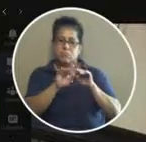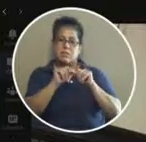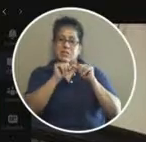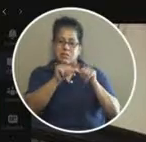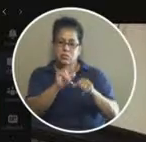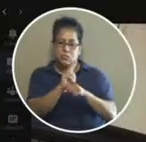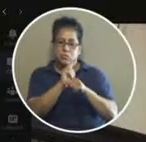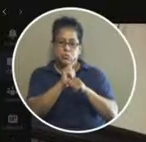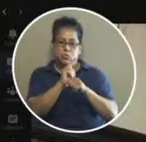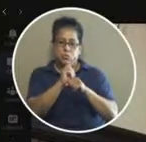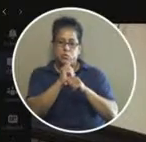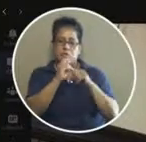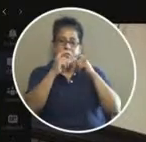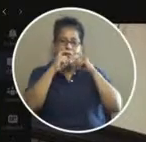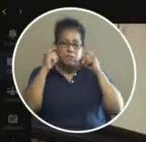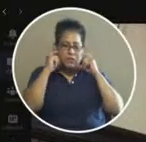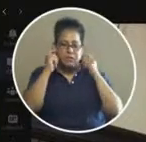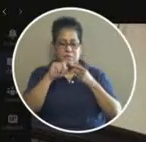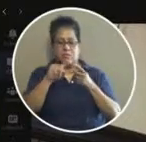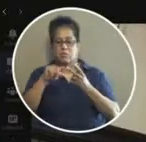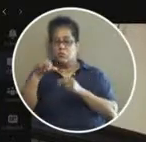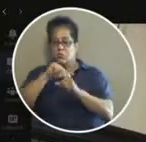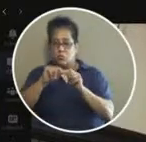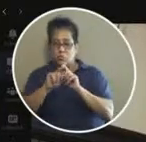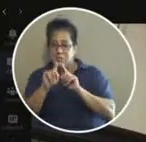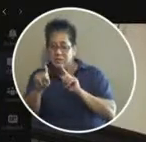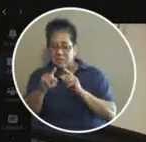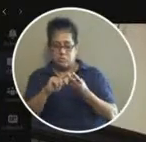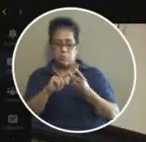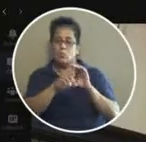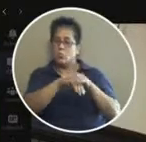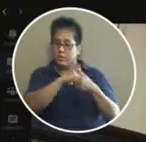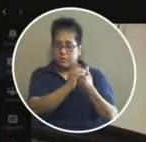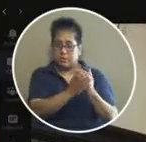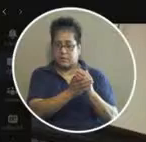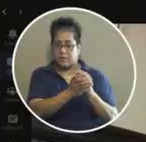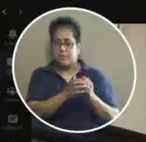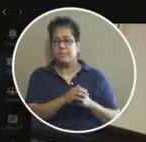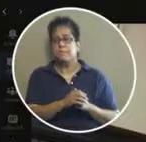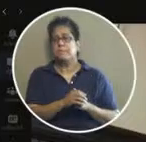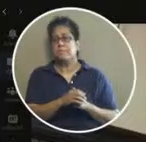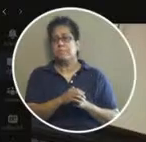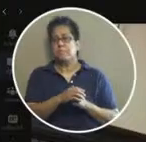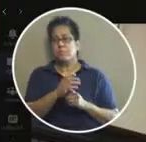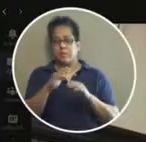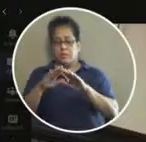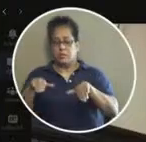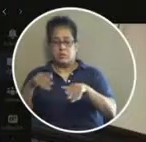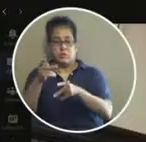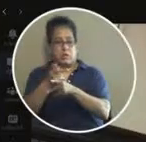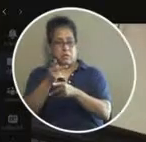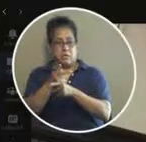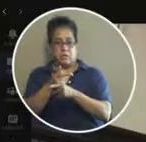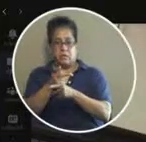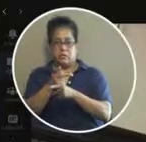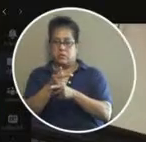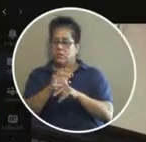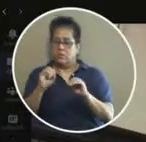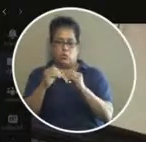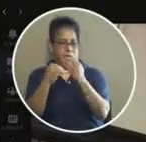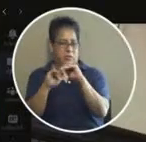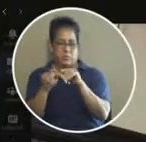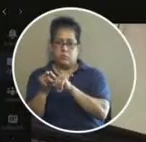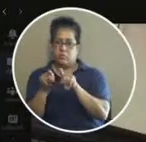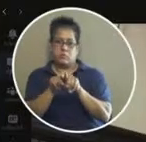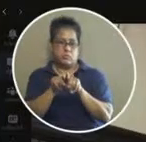face coverings, maintain social distancing, and wash our hands. Child care services, there's no occupancy